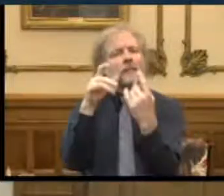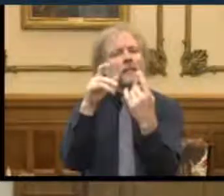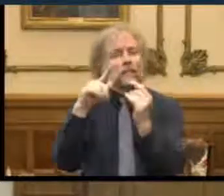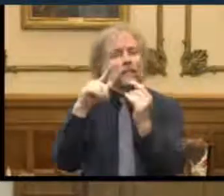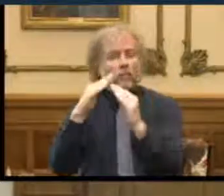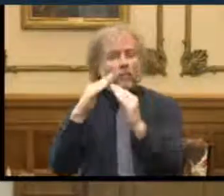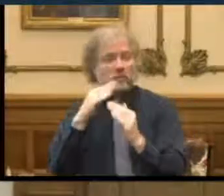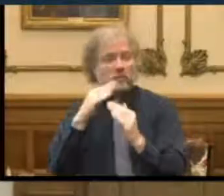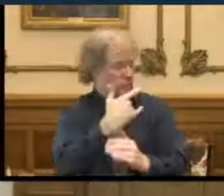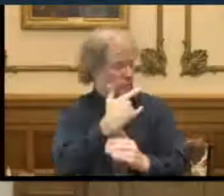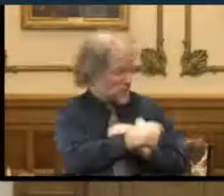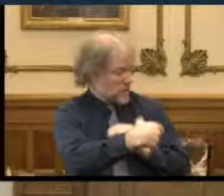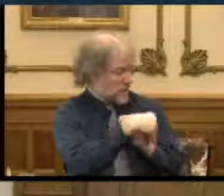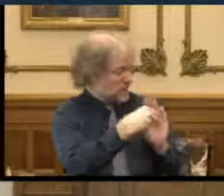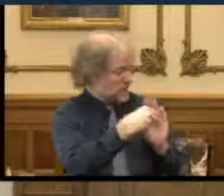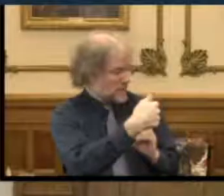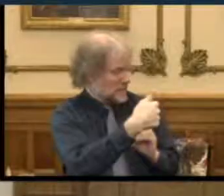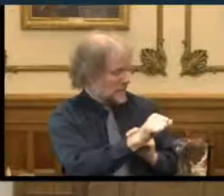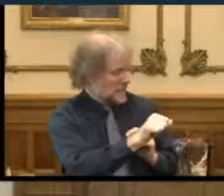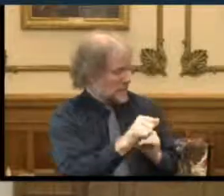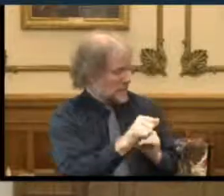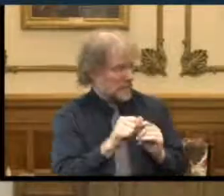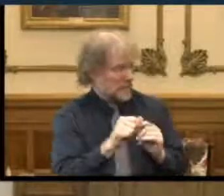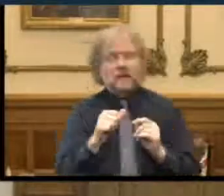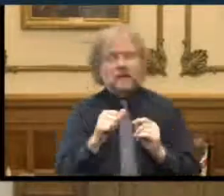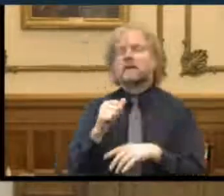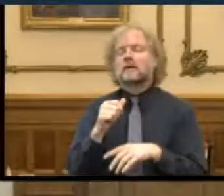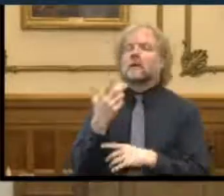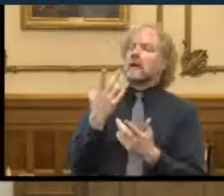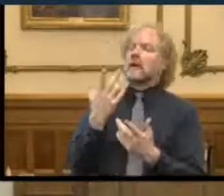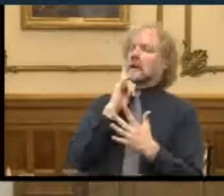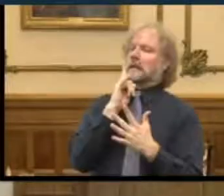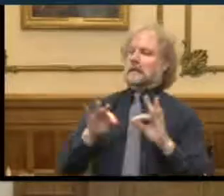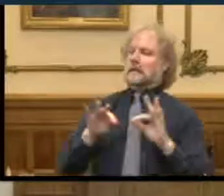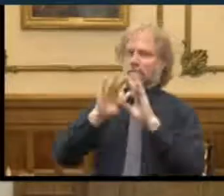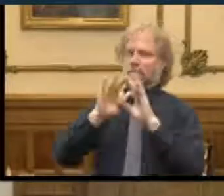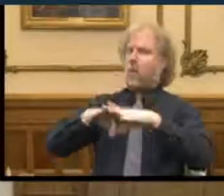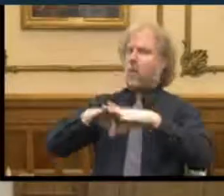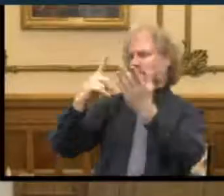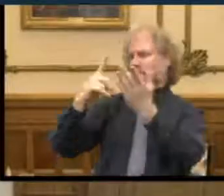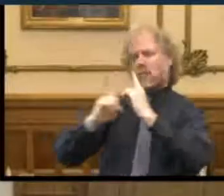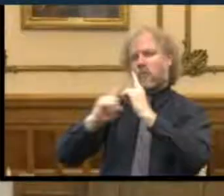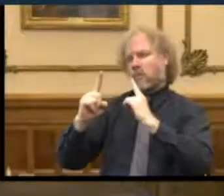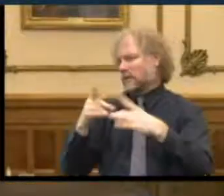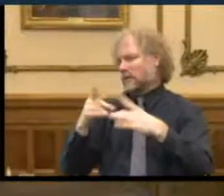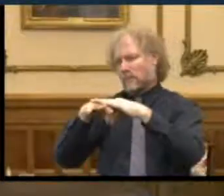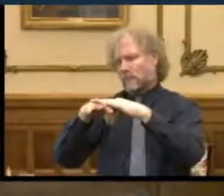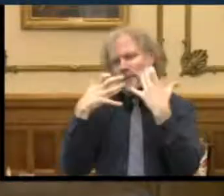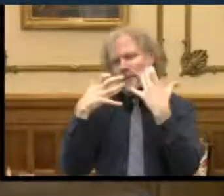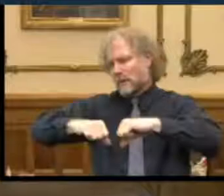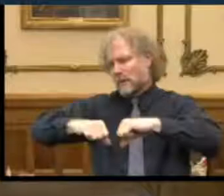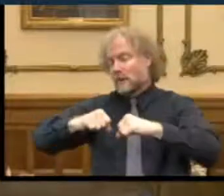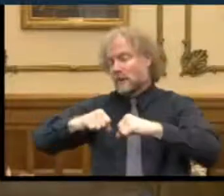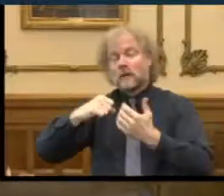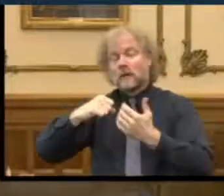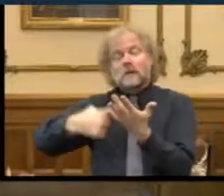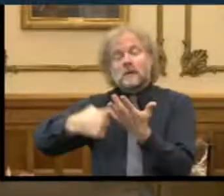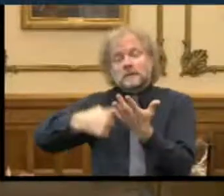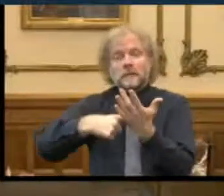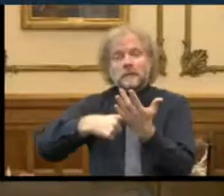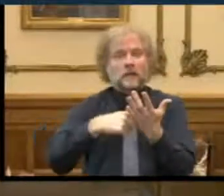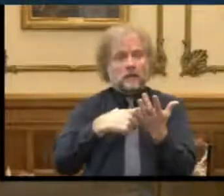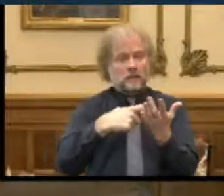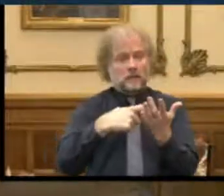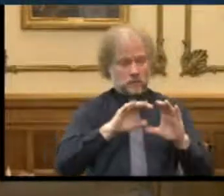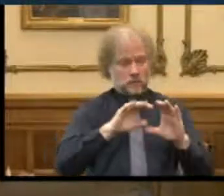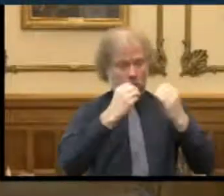to add anything to that or... Well, and I think it's important to have an open dialogue as much as possible. I think that there are times when you have to discuss things as